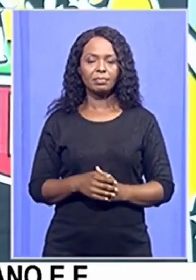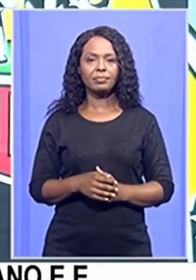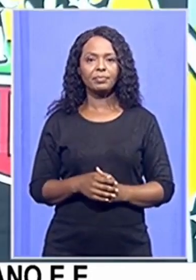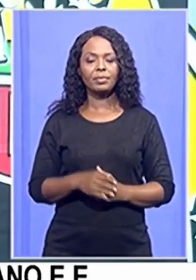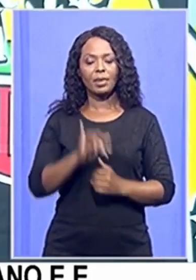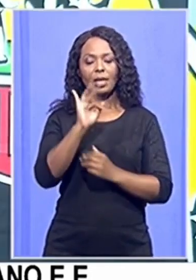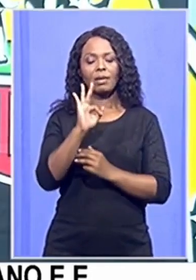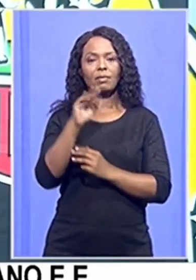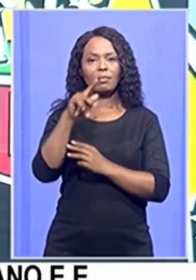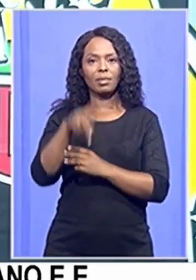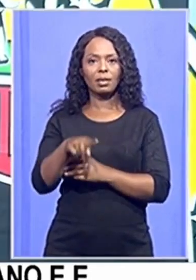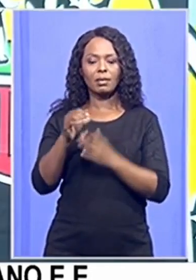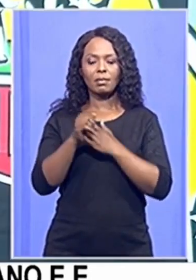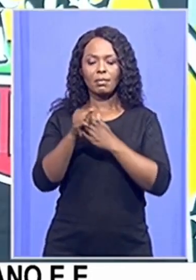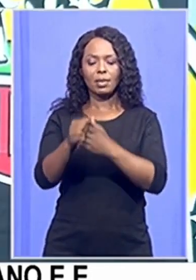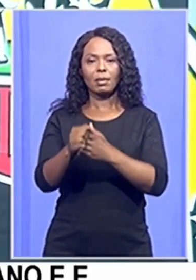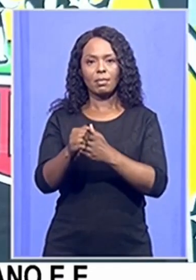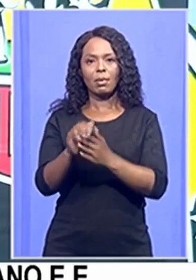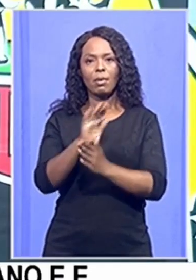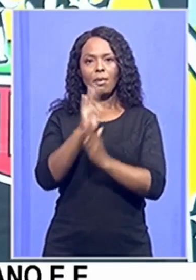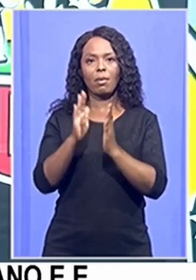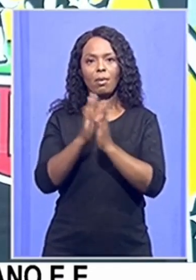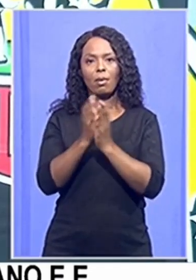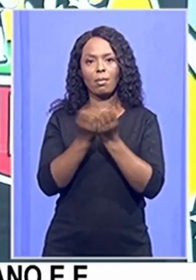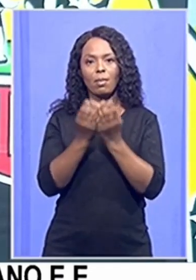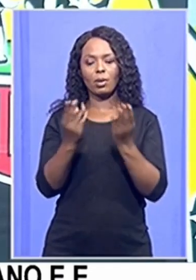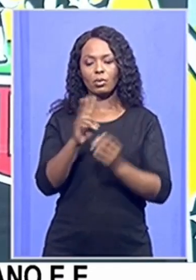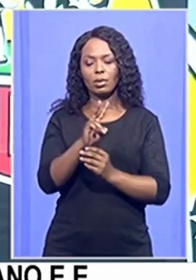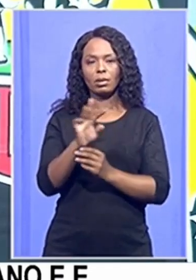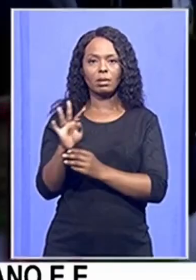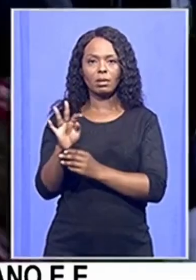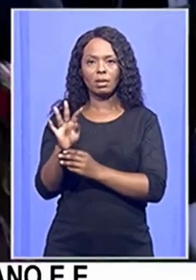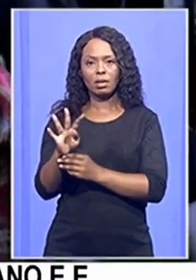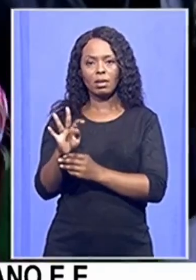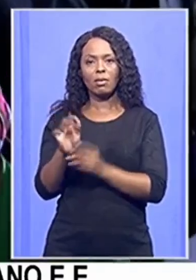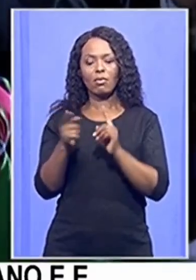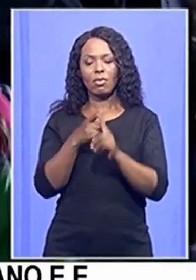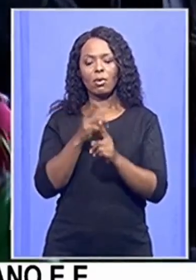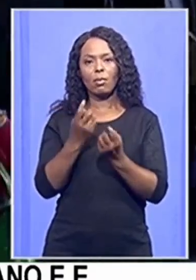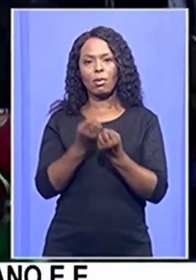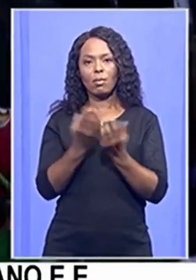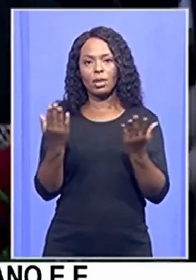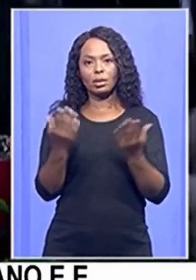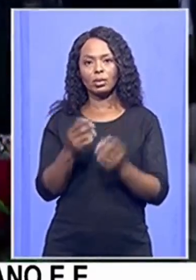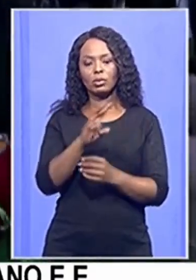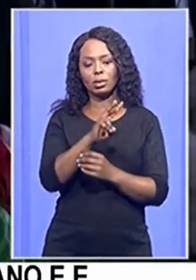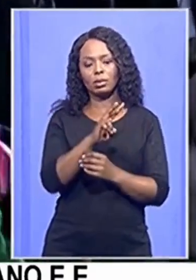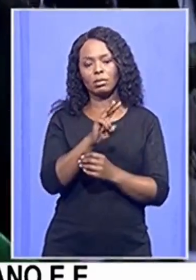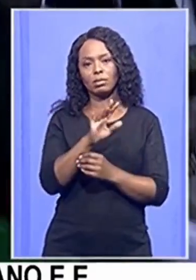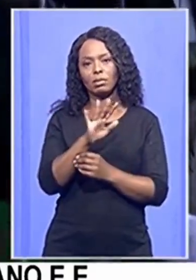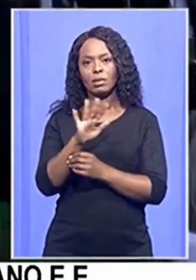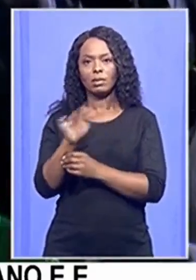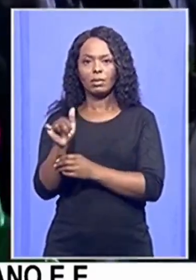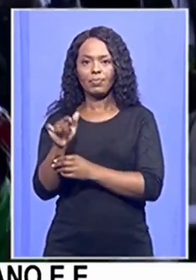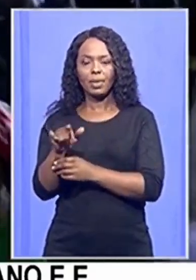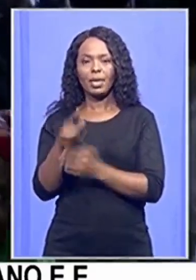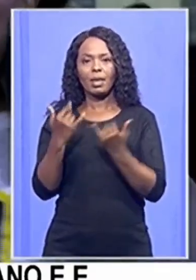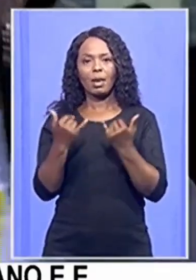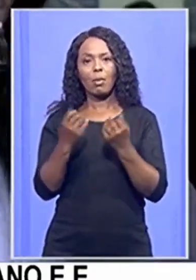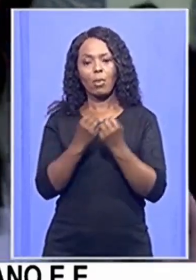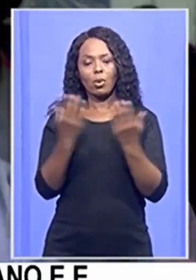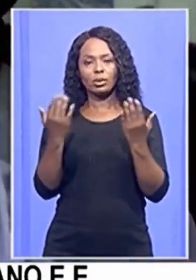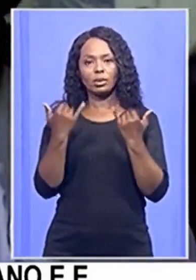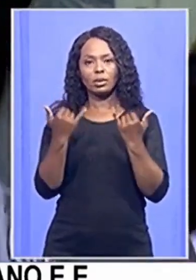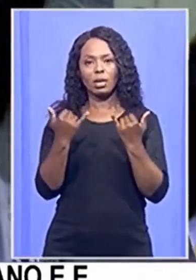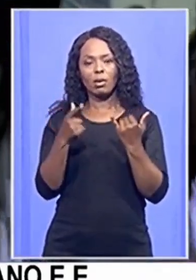IFP e laola bommasepala ba lesome a mabedi le borobongwe go tswa go ba lesome a matlhano le bone kwa KwaZulu-Natal, mme ba le robedi ke